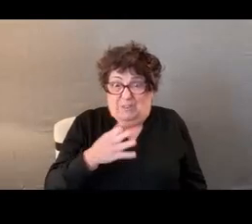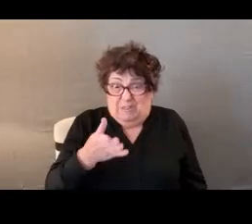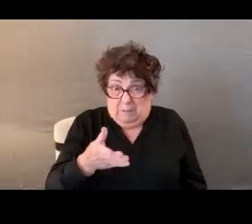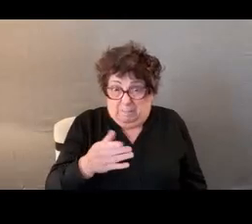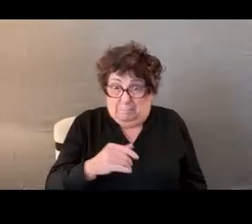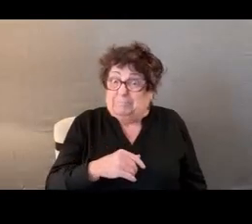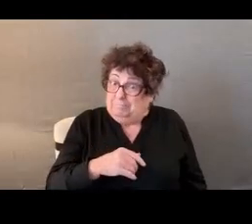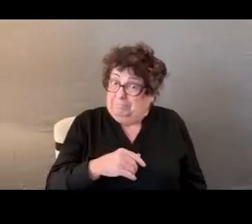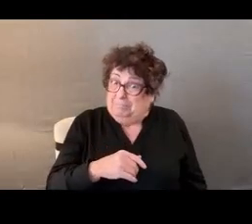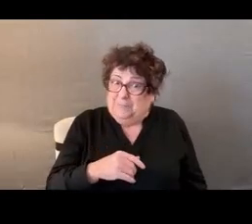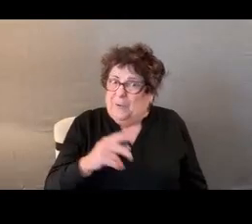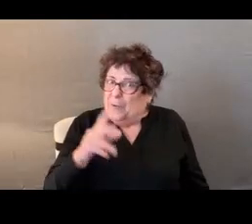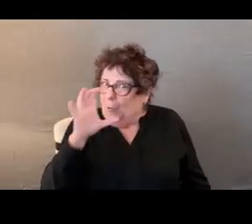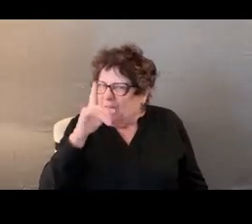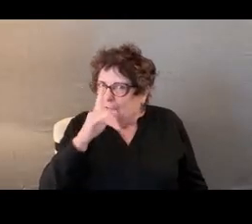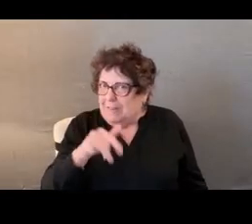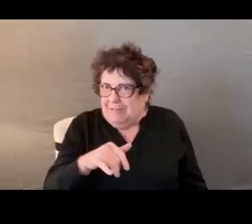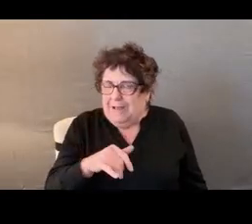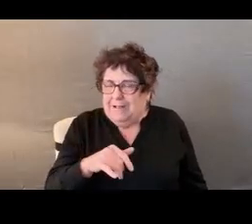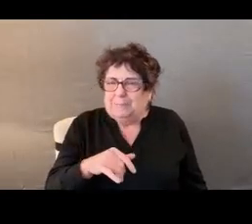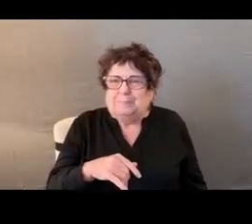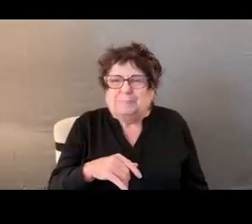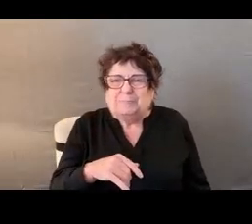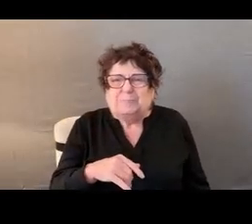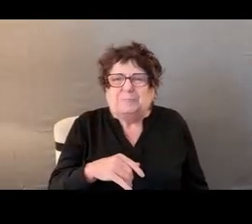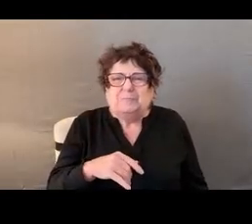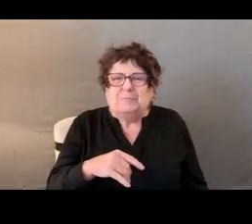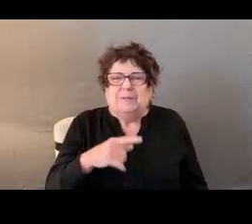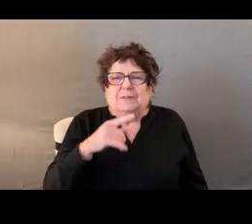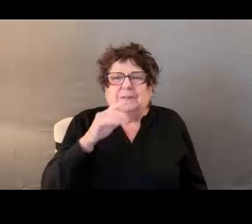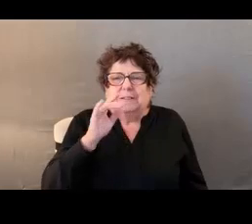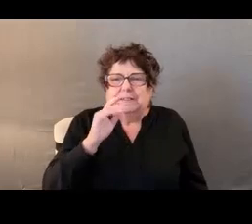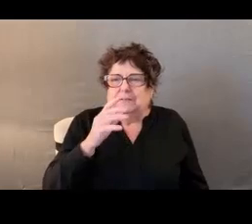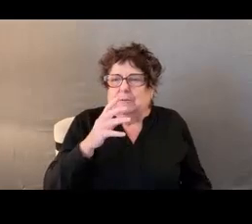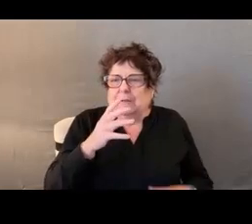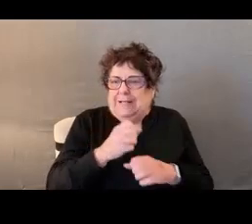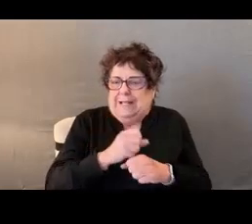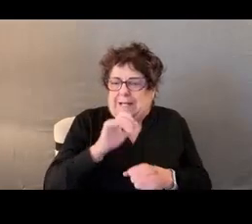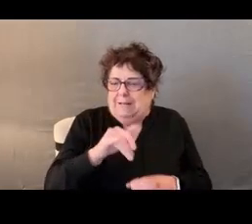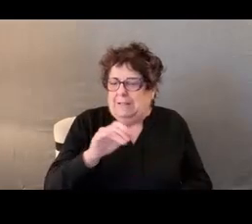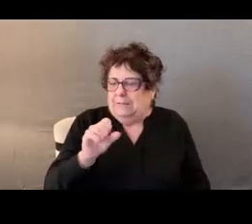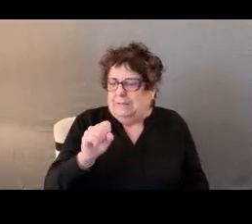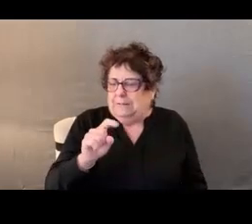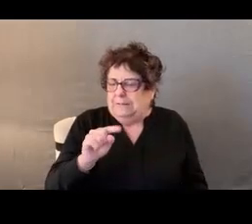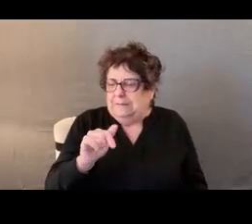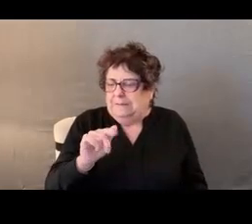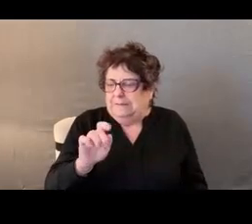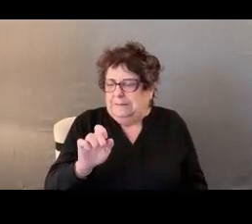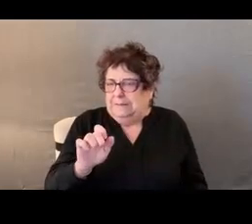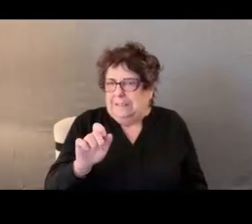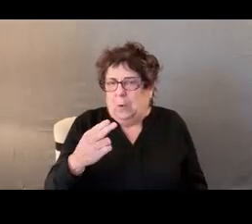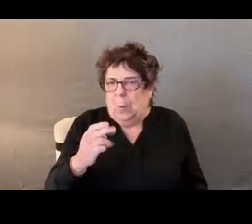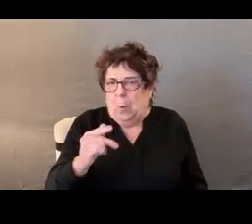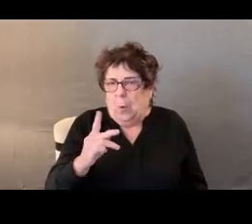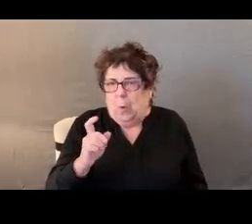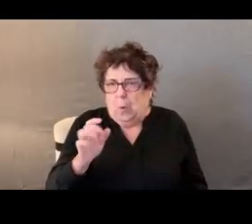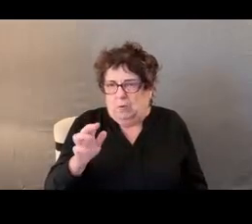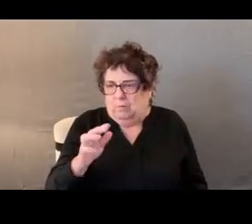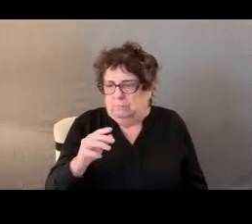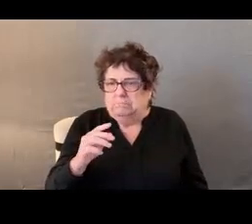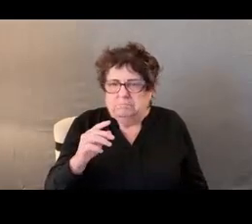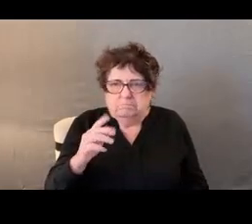this all goes to say getting that stakeholder involvement is really helpful to get a full